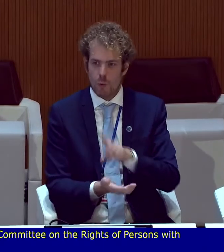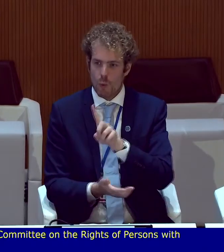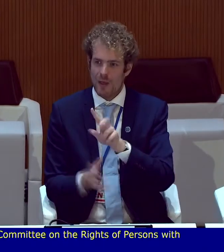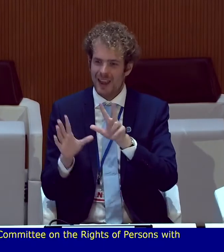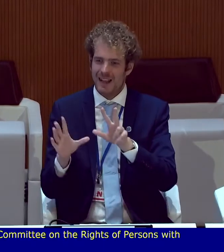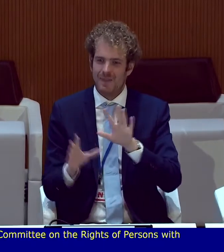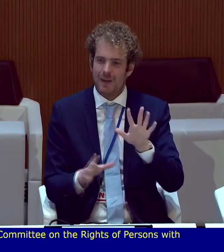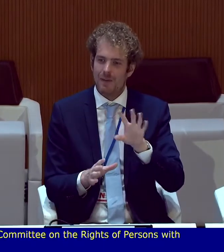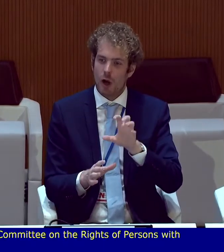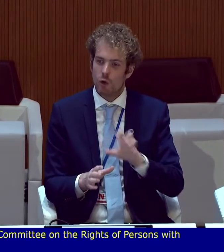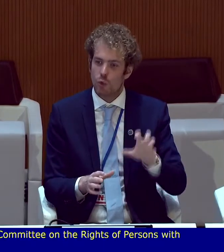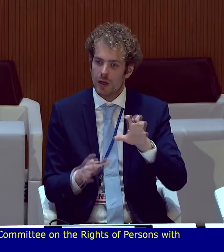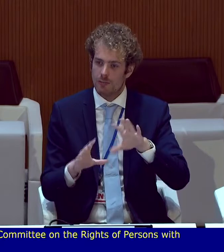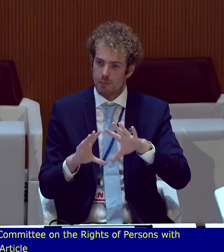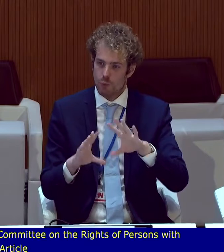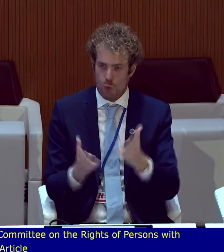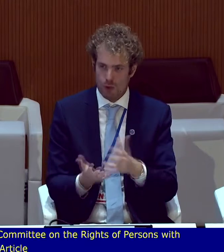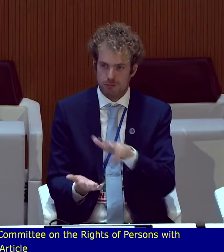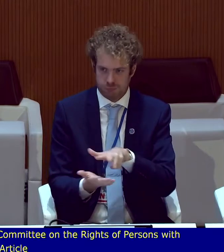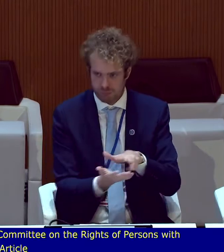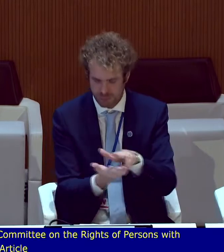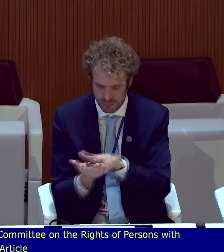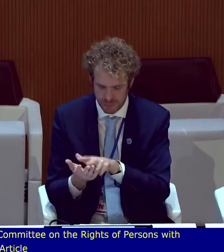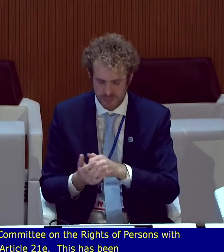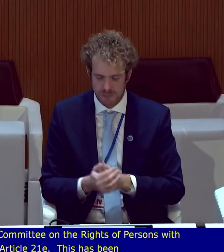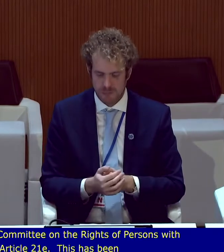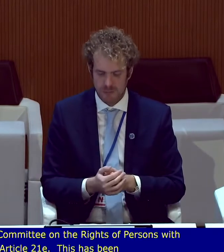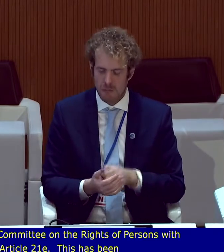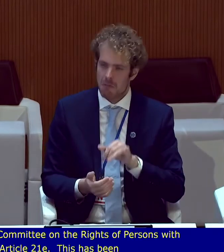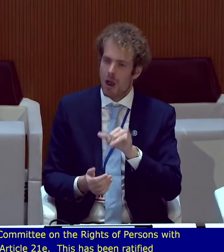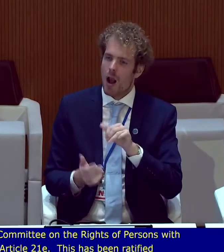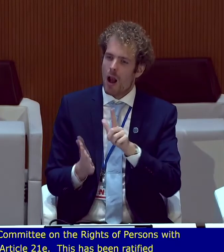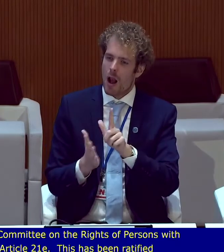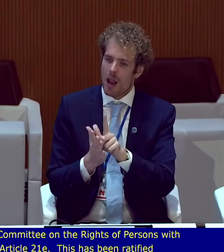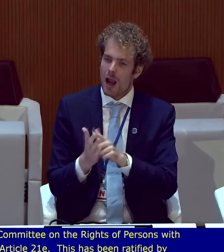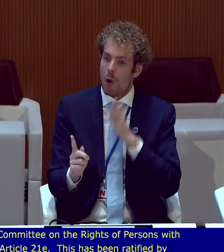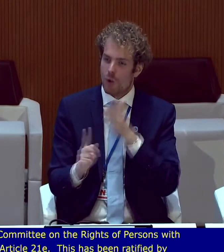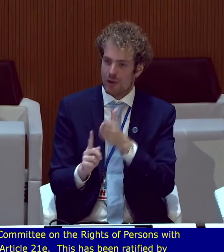This has been ratified by 185 United Nations member states.